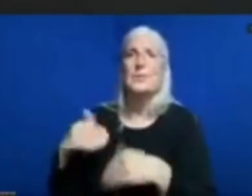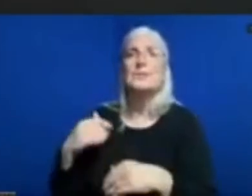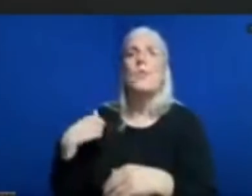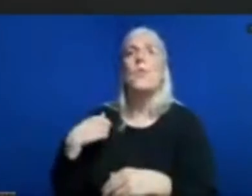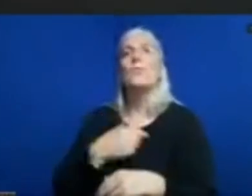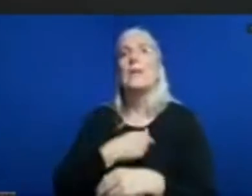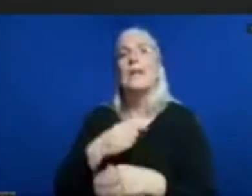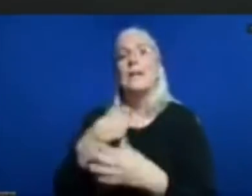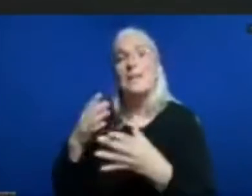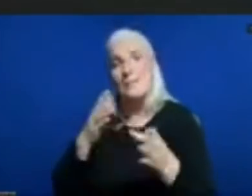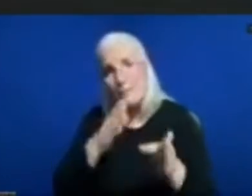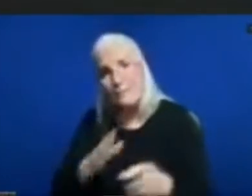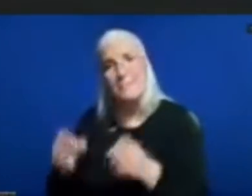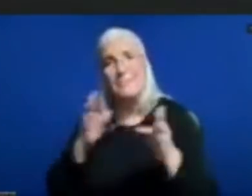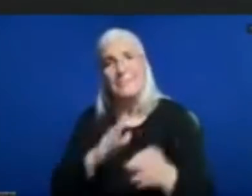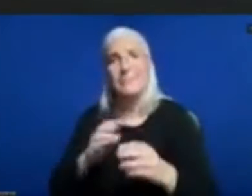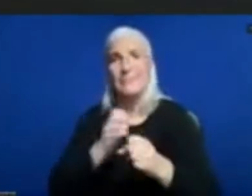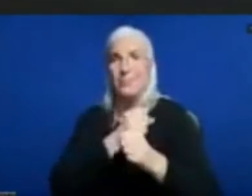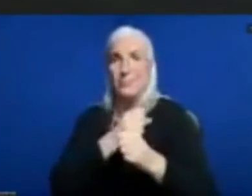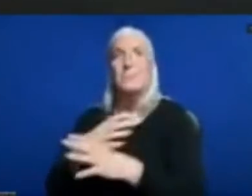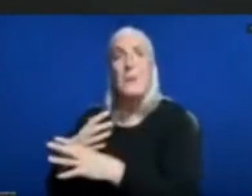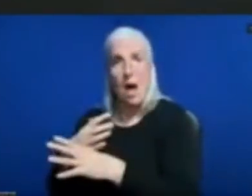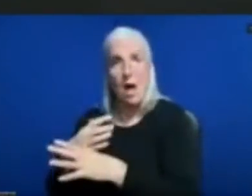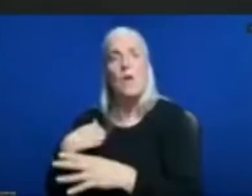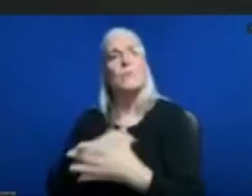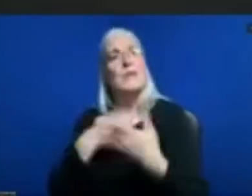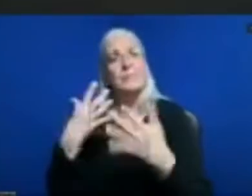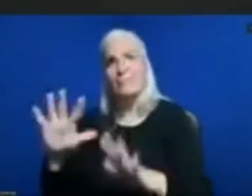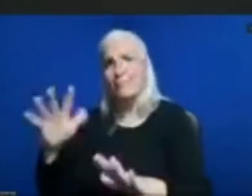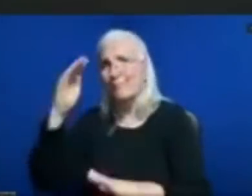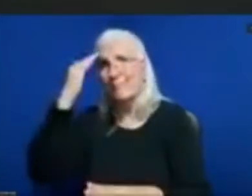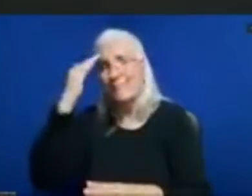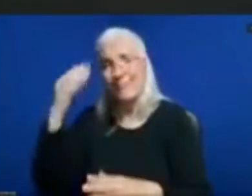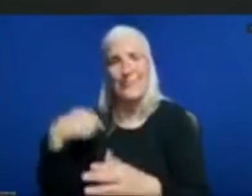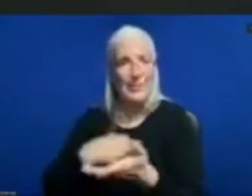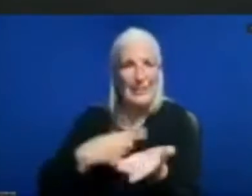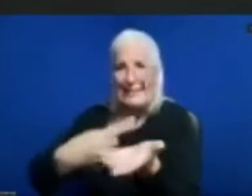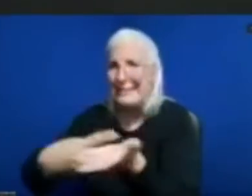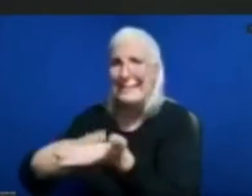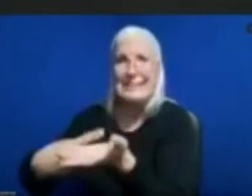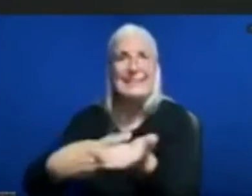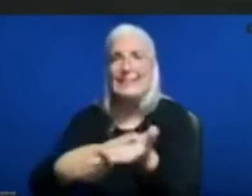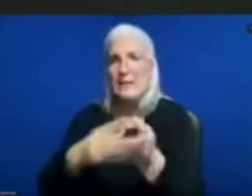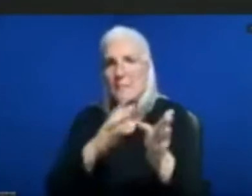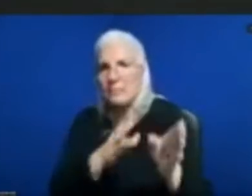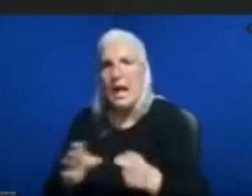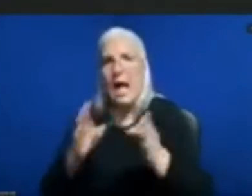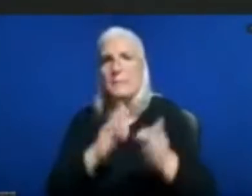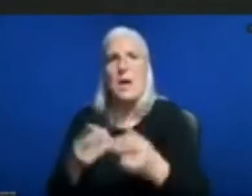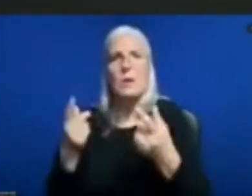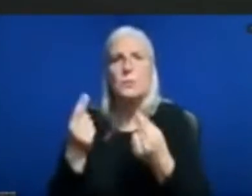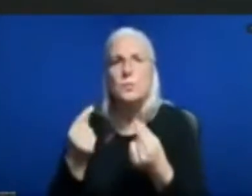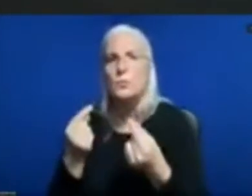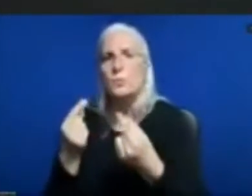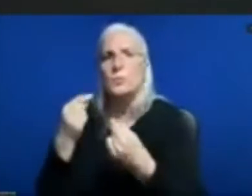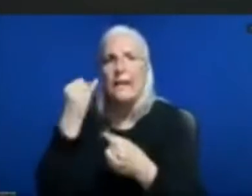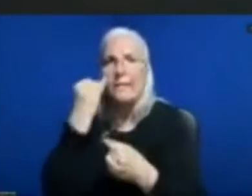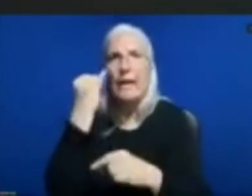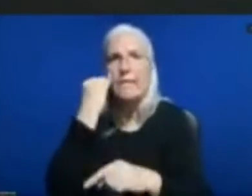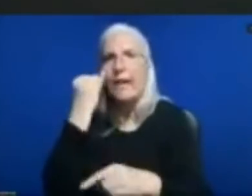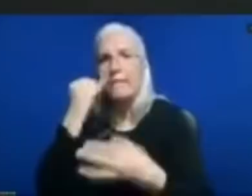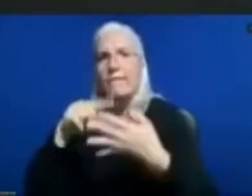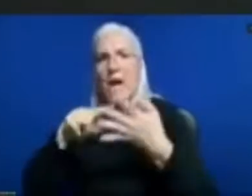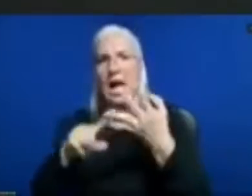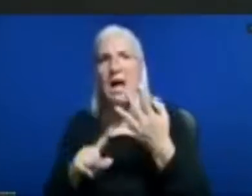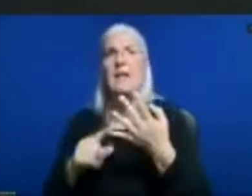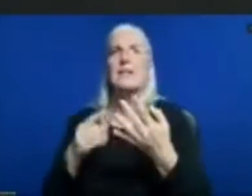briefing up our personnel, briefing up all the agencies that came in to provide us assistance. They all had packets with maps. They all had